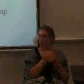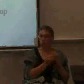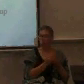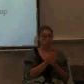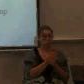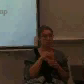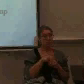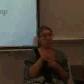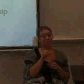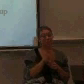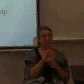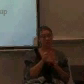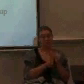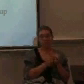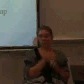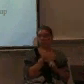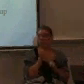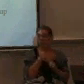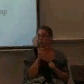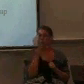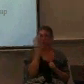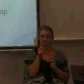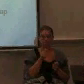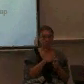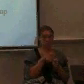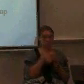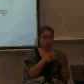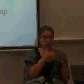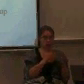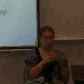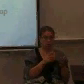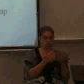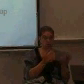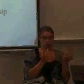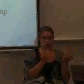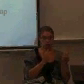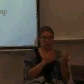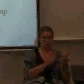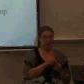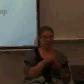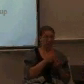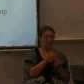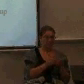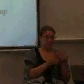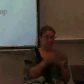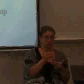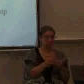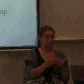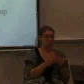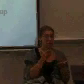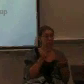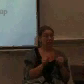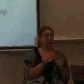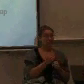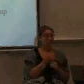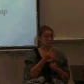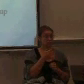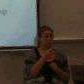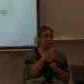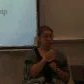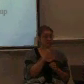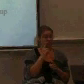in the laboratory. Most of them, we don't know exactly what they are other than they have unique sequences. Perhaps we can get genes for